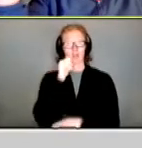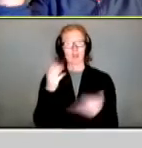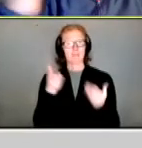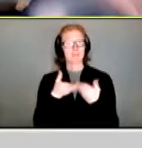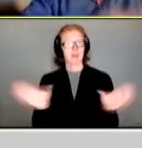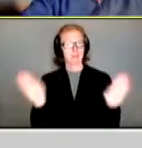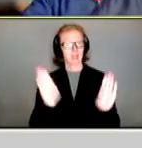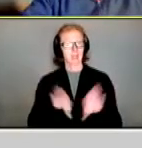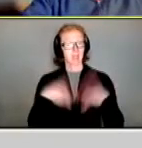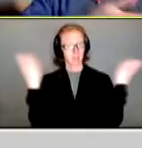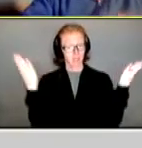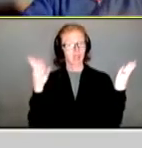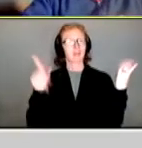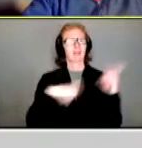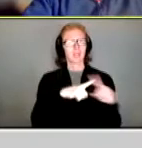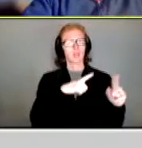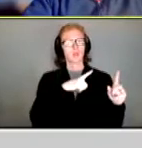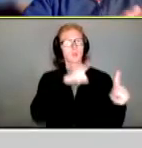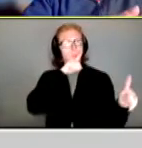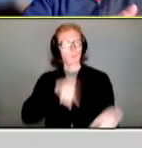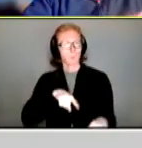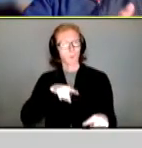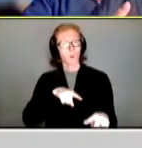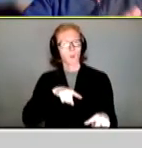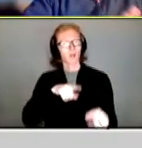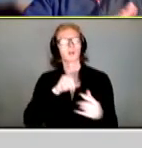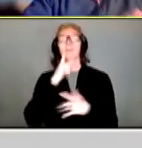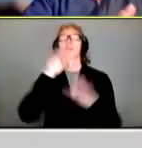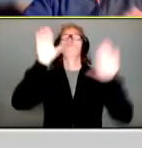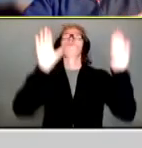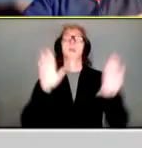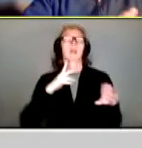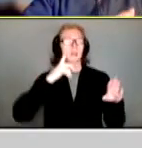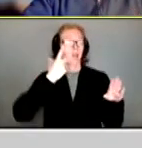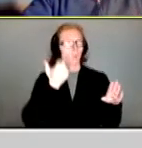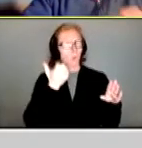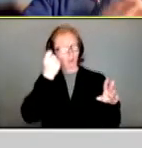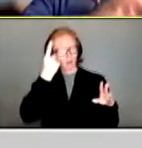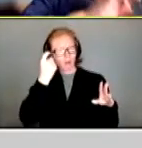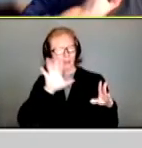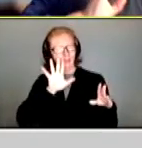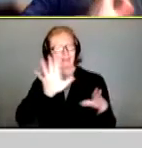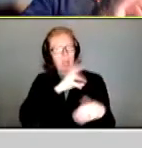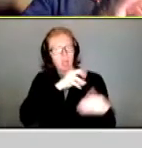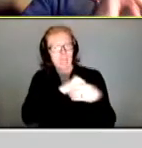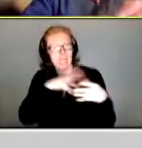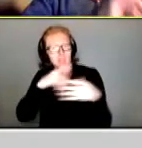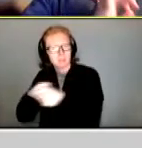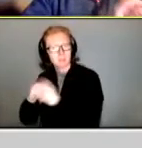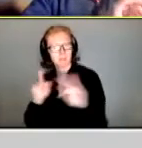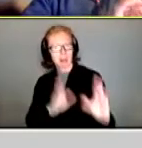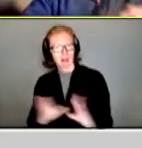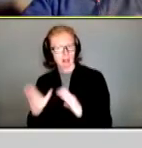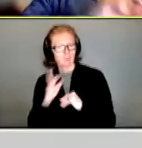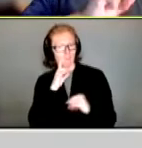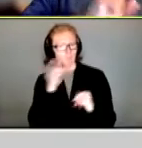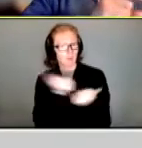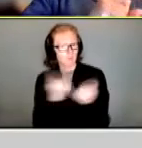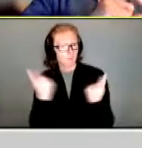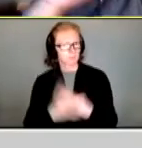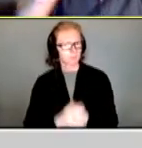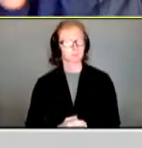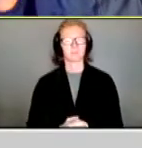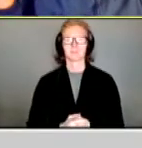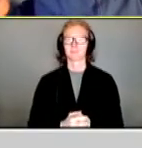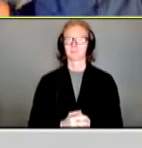maybe you could present reports back, because it would be great to understand what their engagement plan is going to be, and